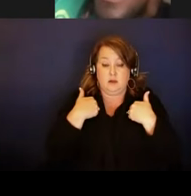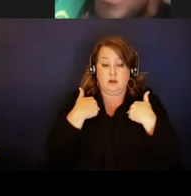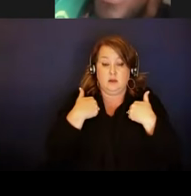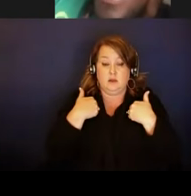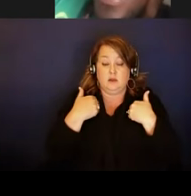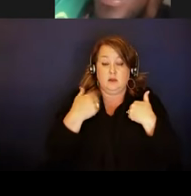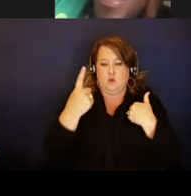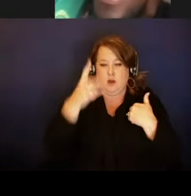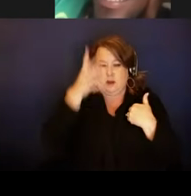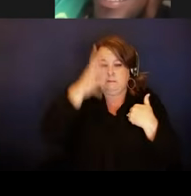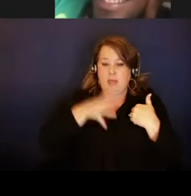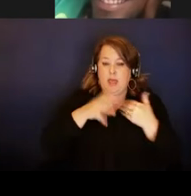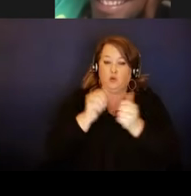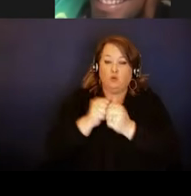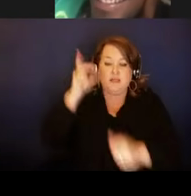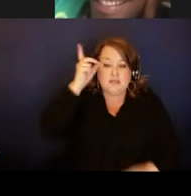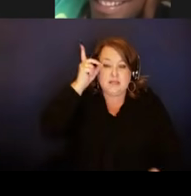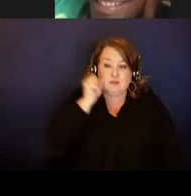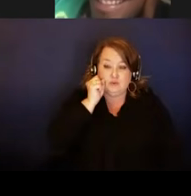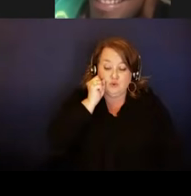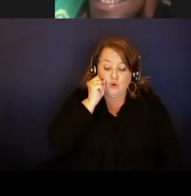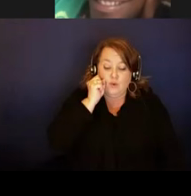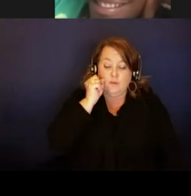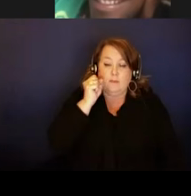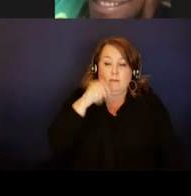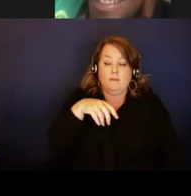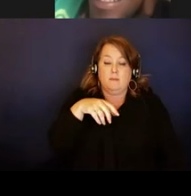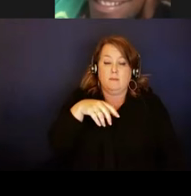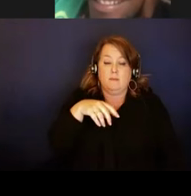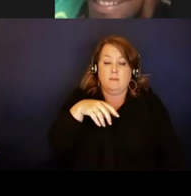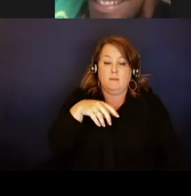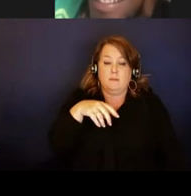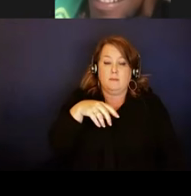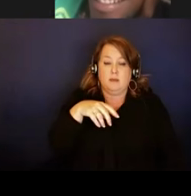Down syndrome who he